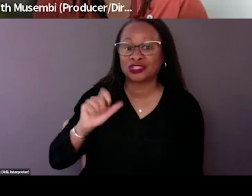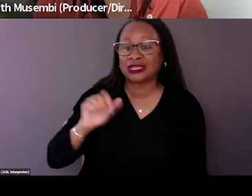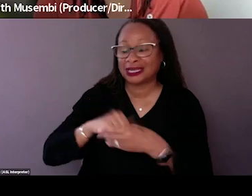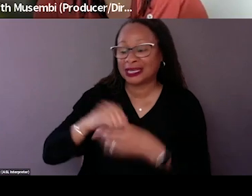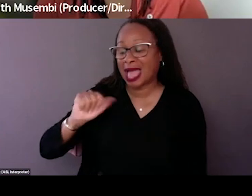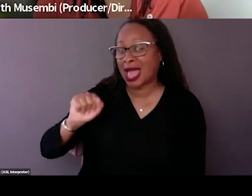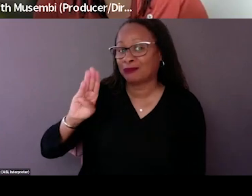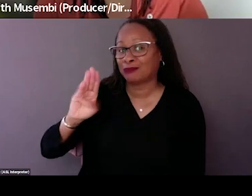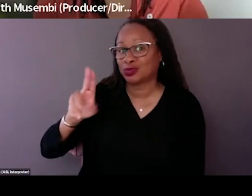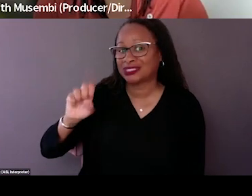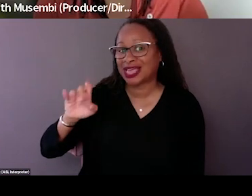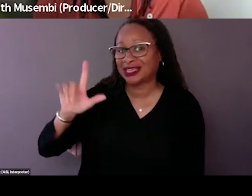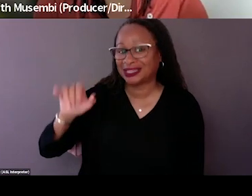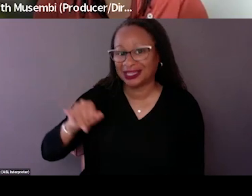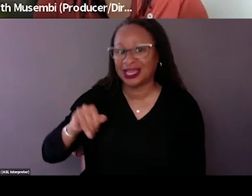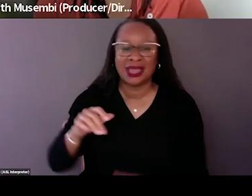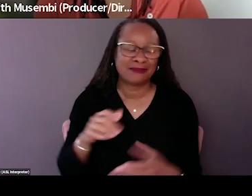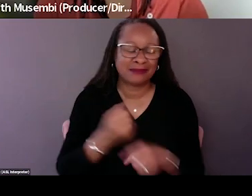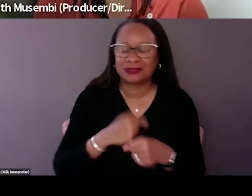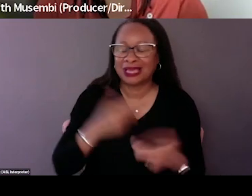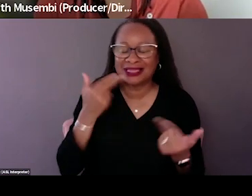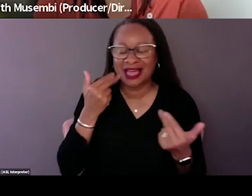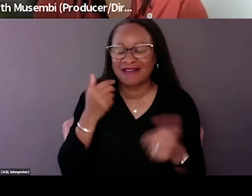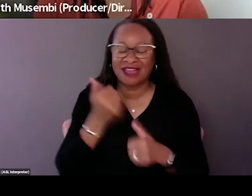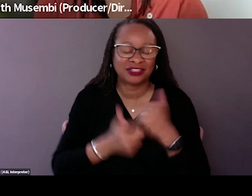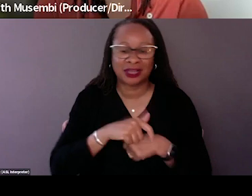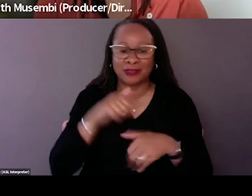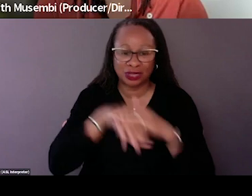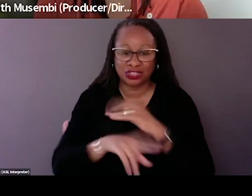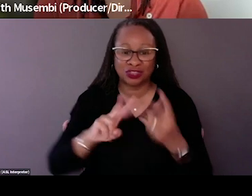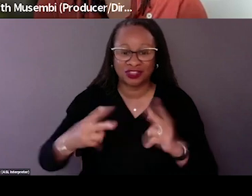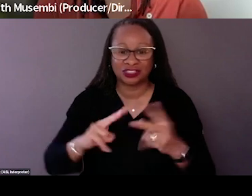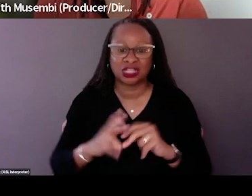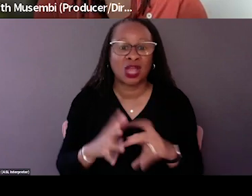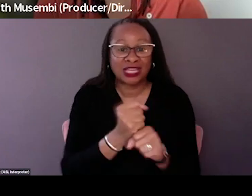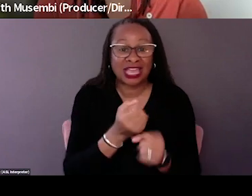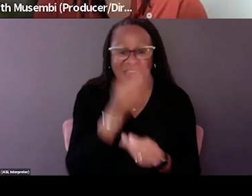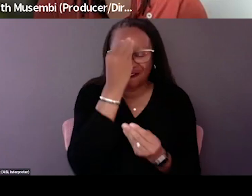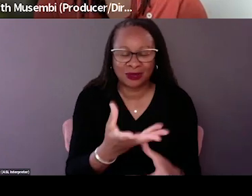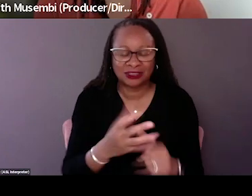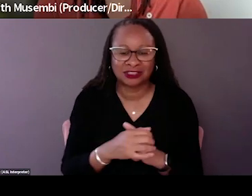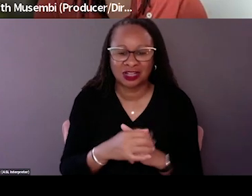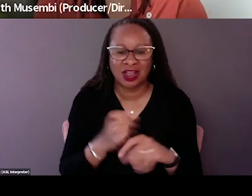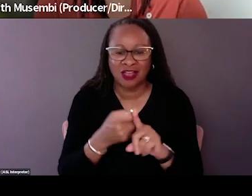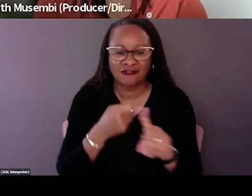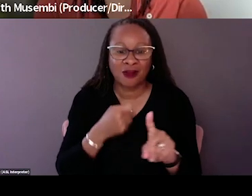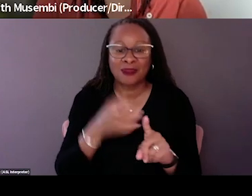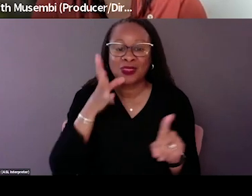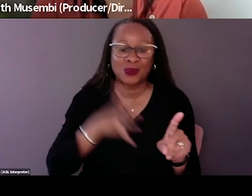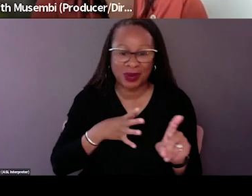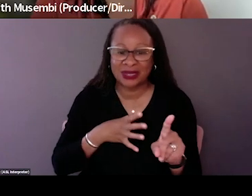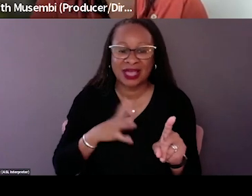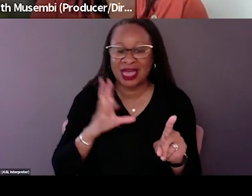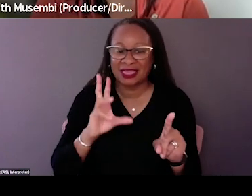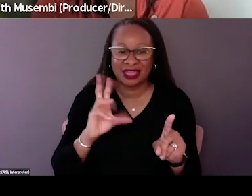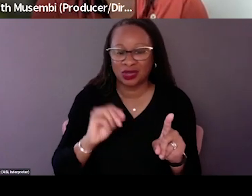just makes me chuckle every time as they go into the village and they're like, we can get information out of the women that no one else will